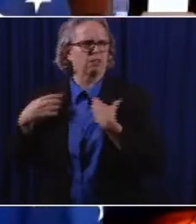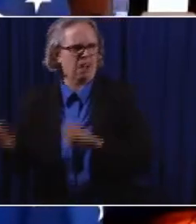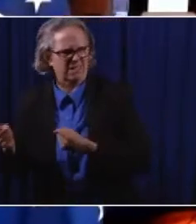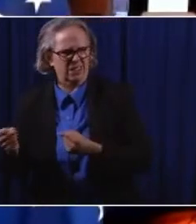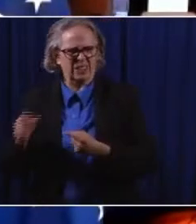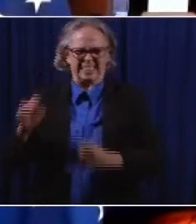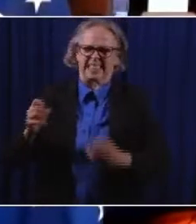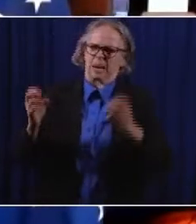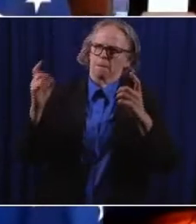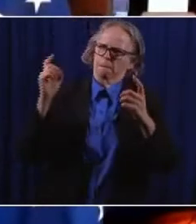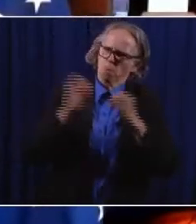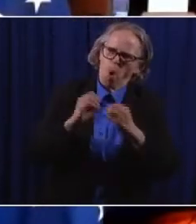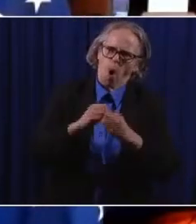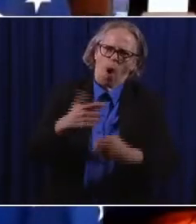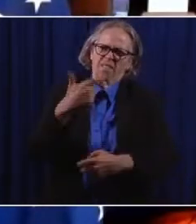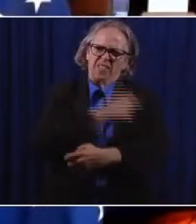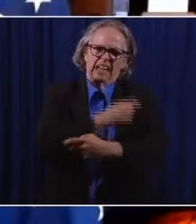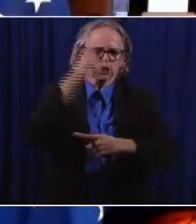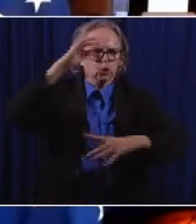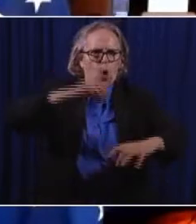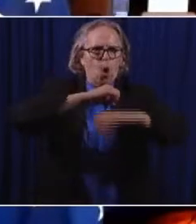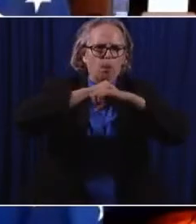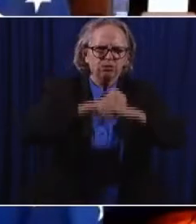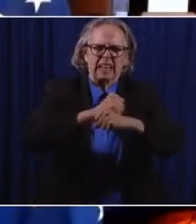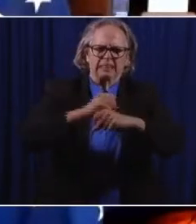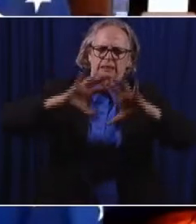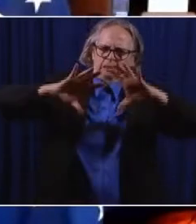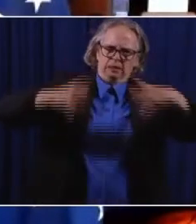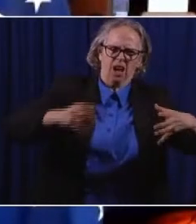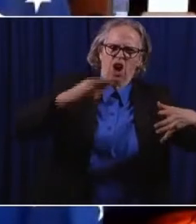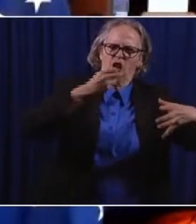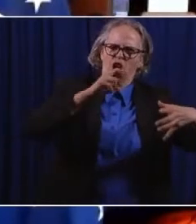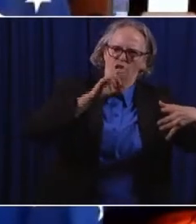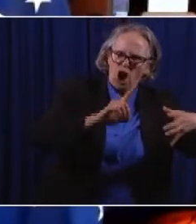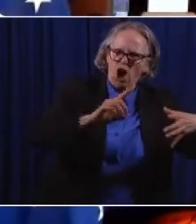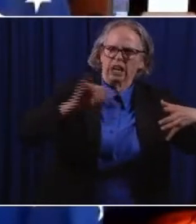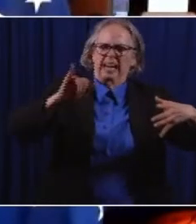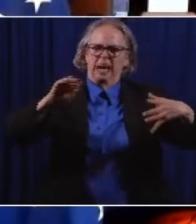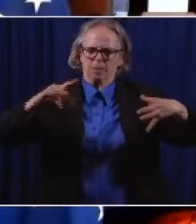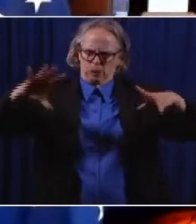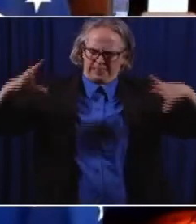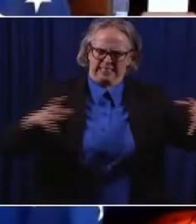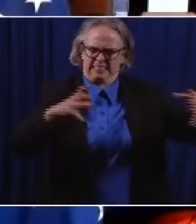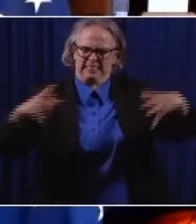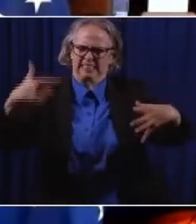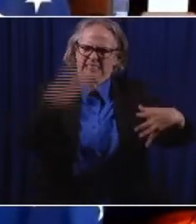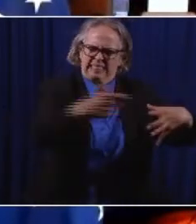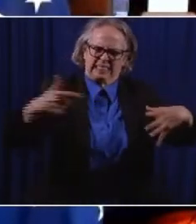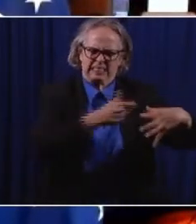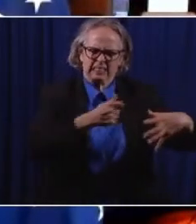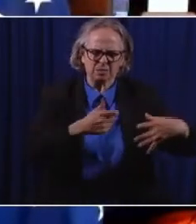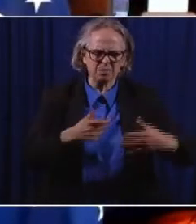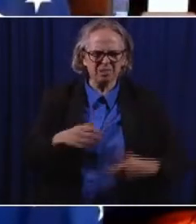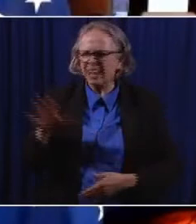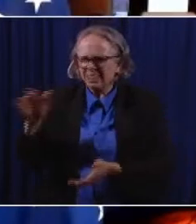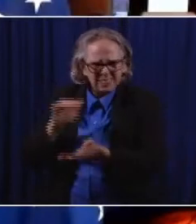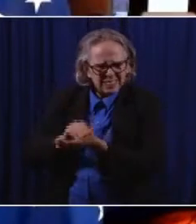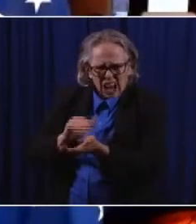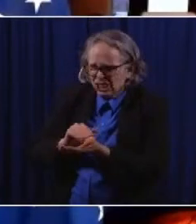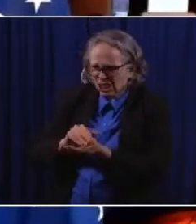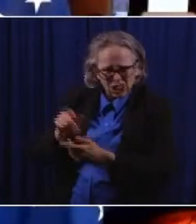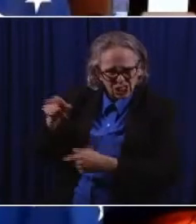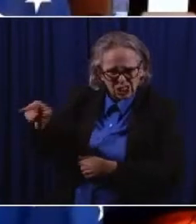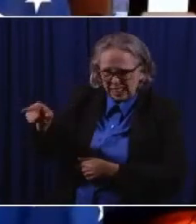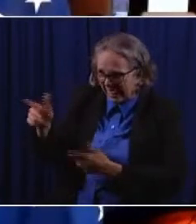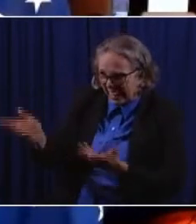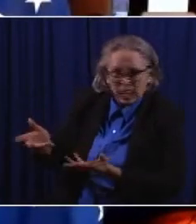combination of the two are the way that we get there. And I don't know if Dr. Norris Turner is on, if she wants